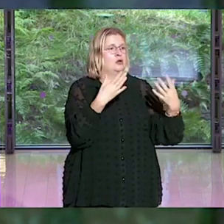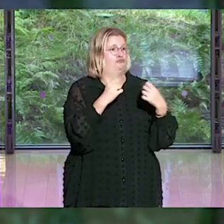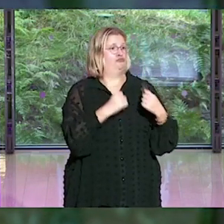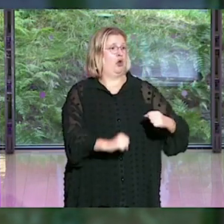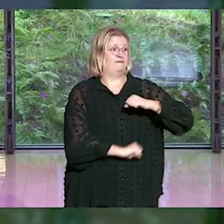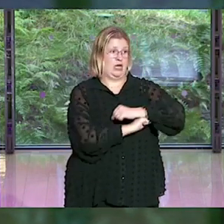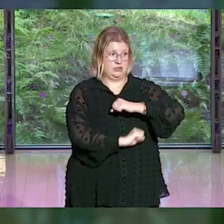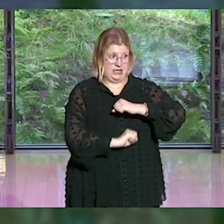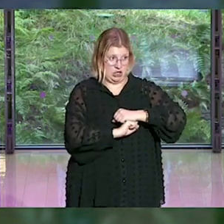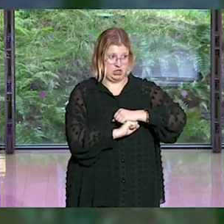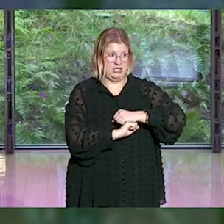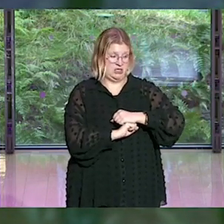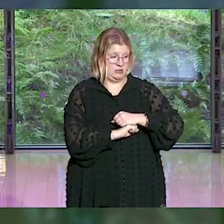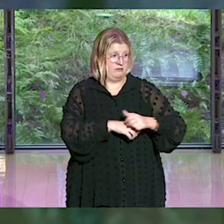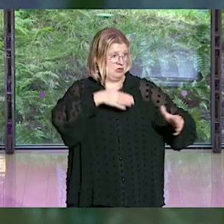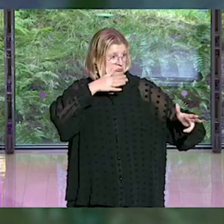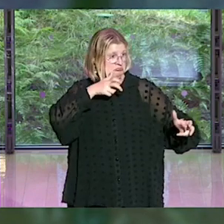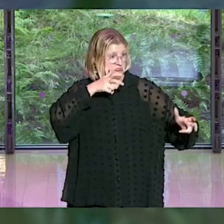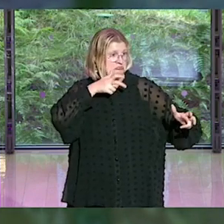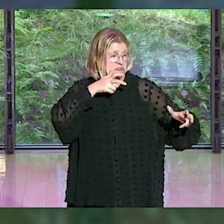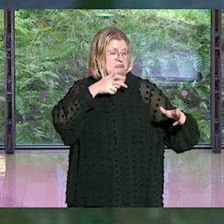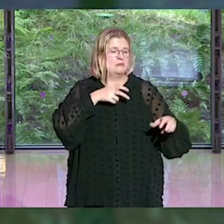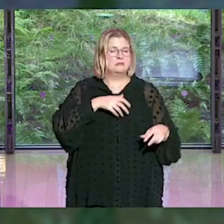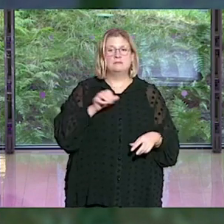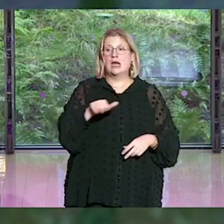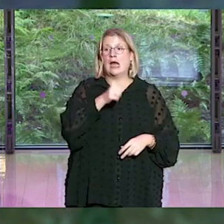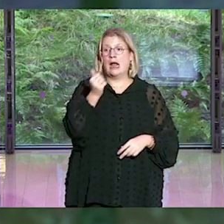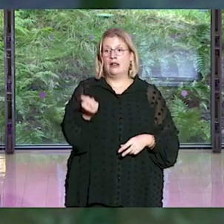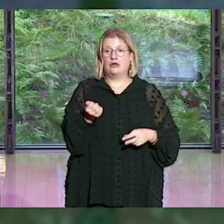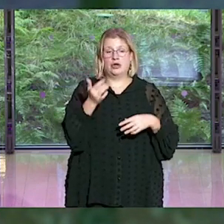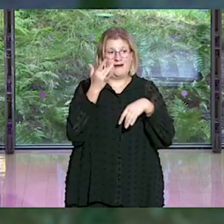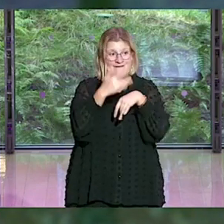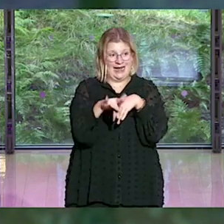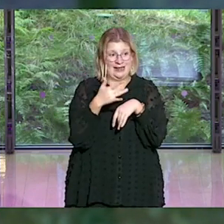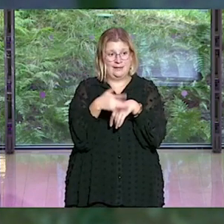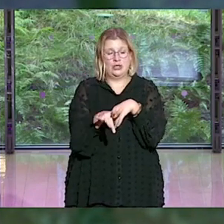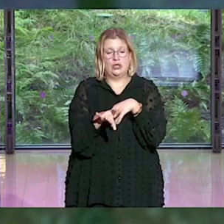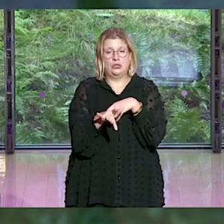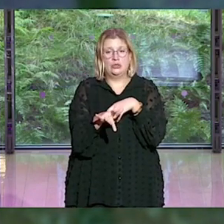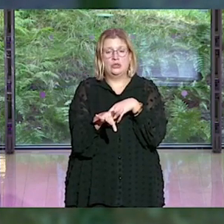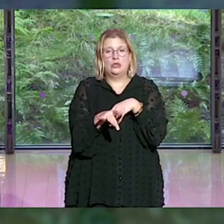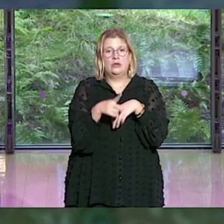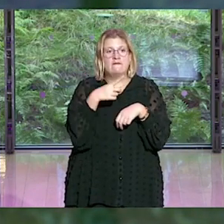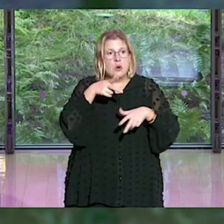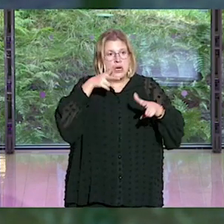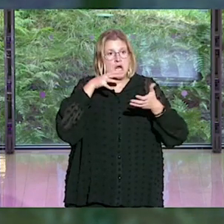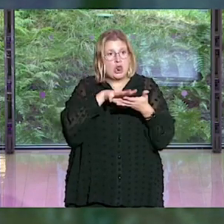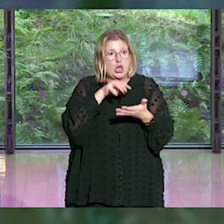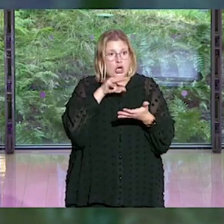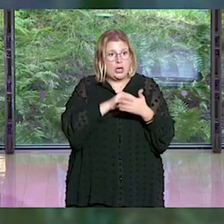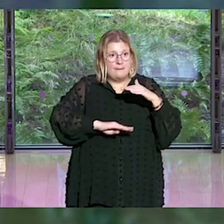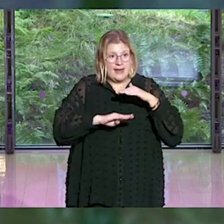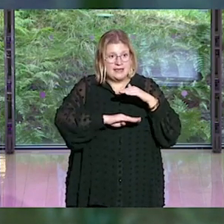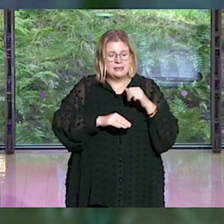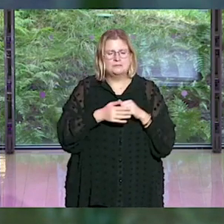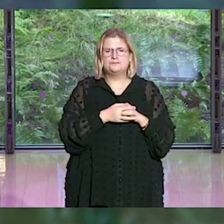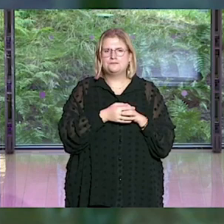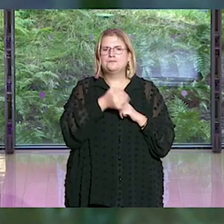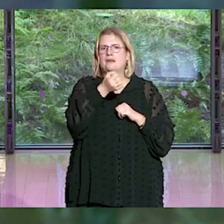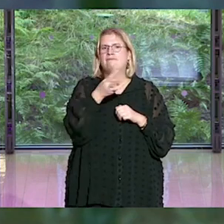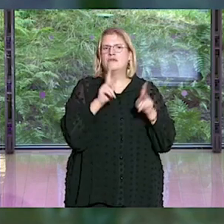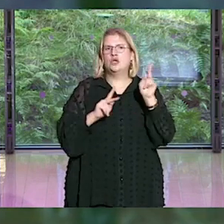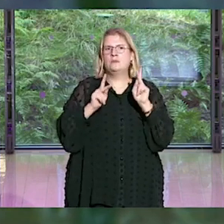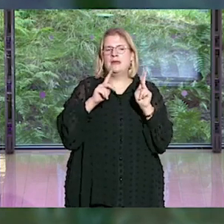foundation. A few other sources for things. There are a few people